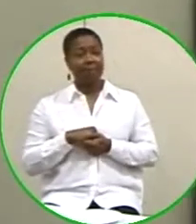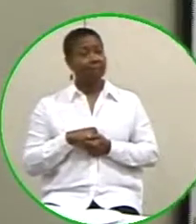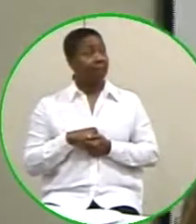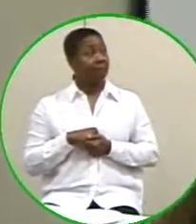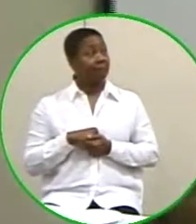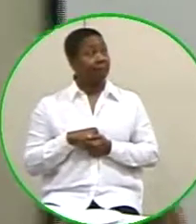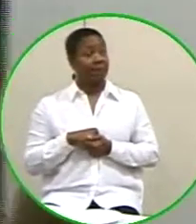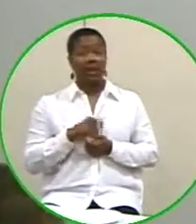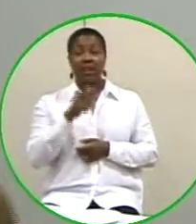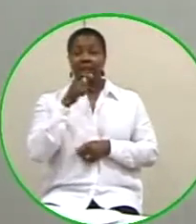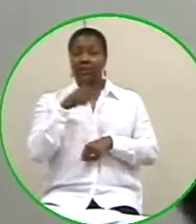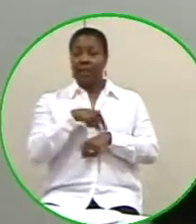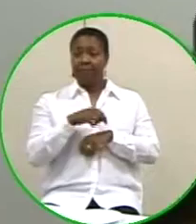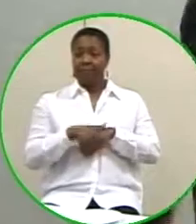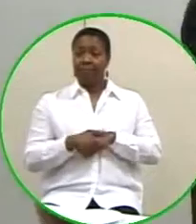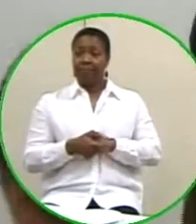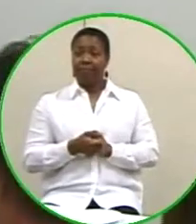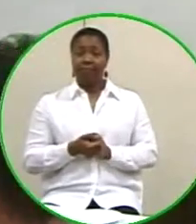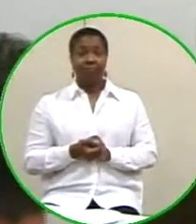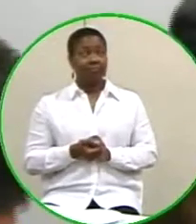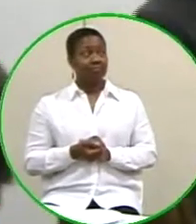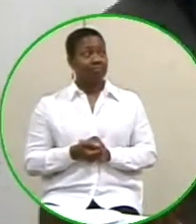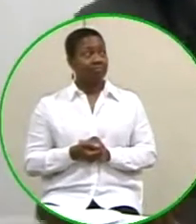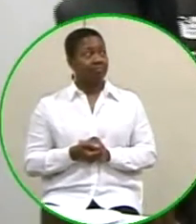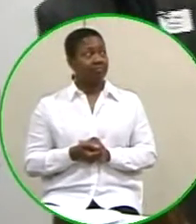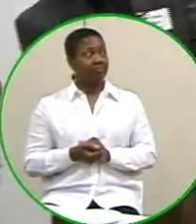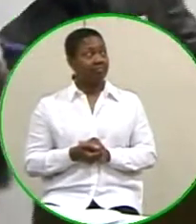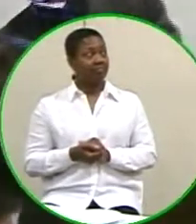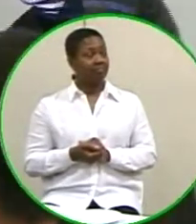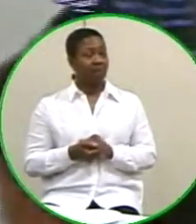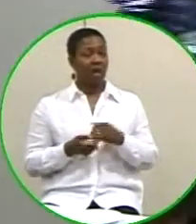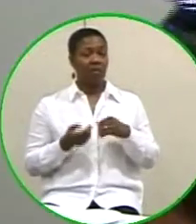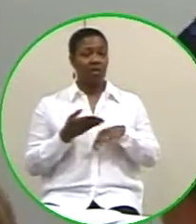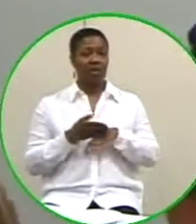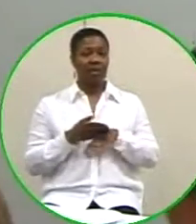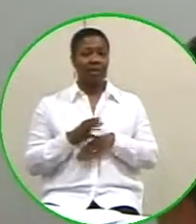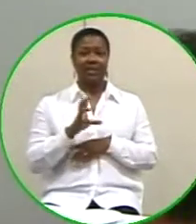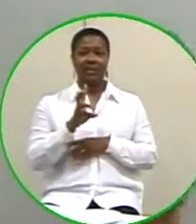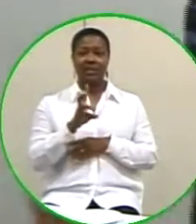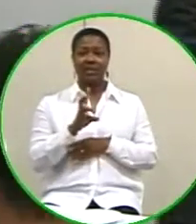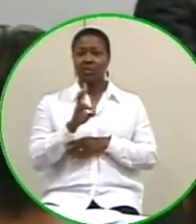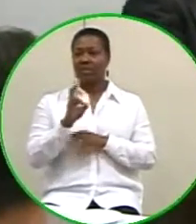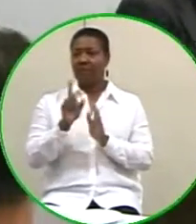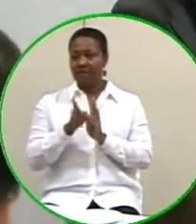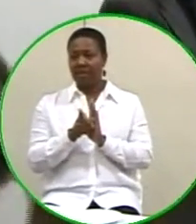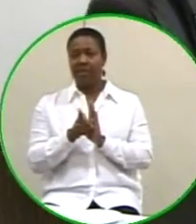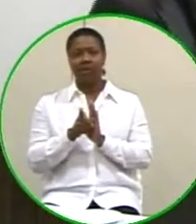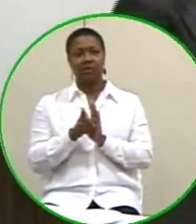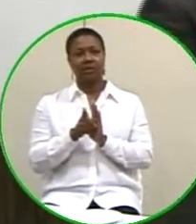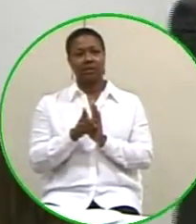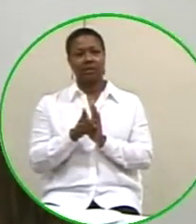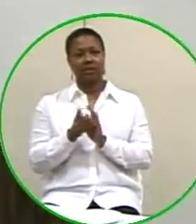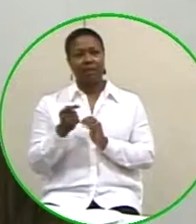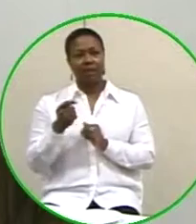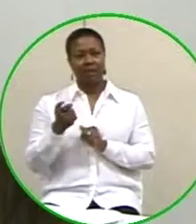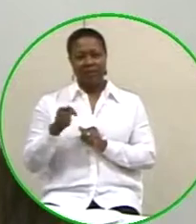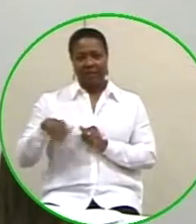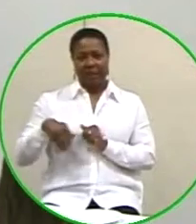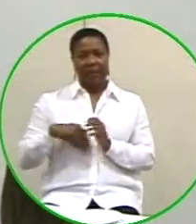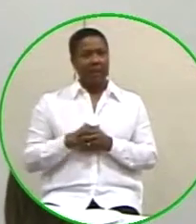All right, it's lunchtime. I've run over about 6 or 7 minutes, looks like. Is that right?